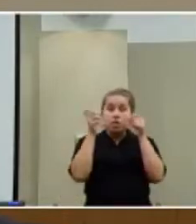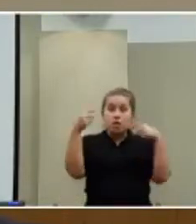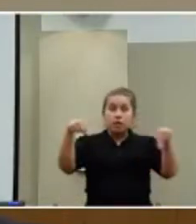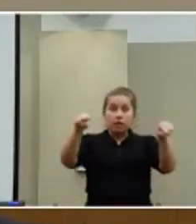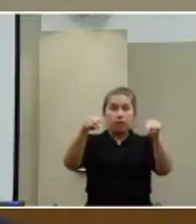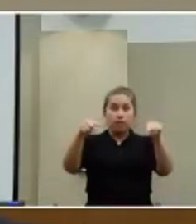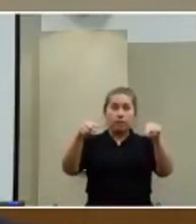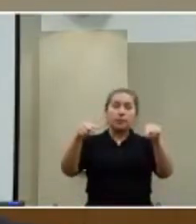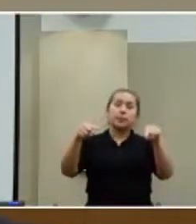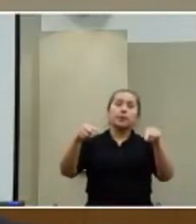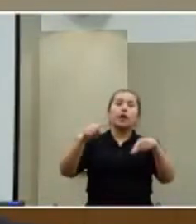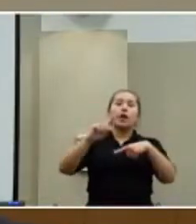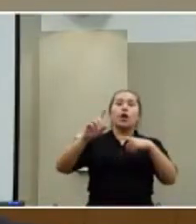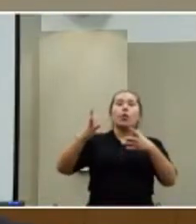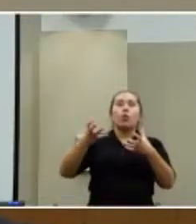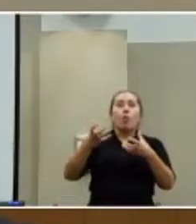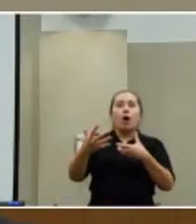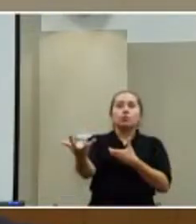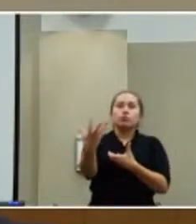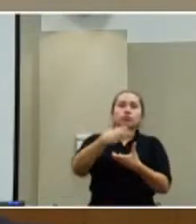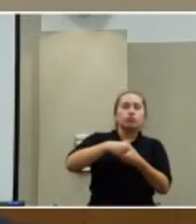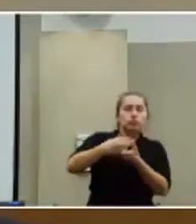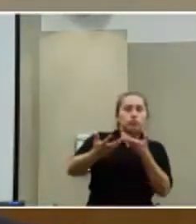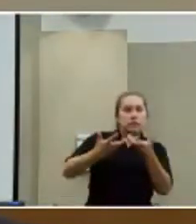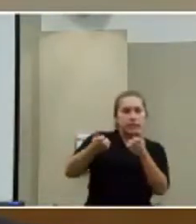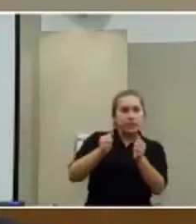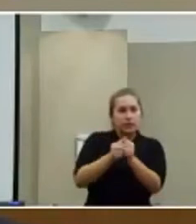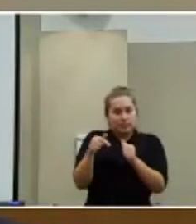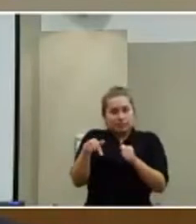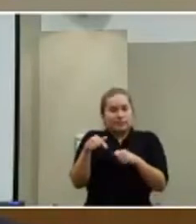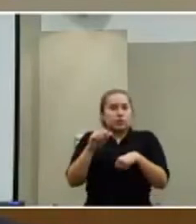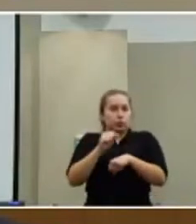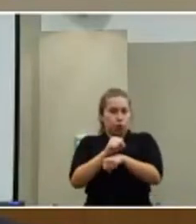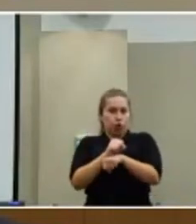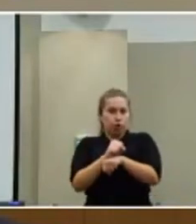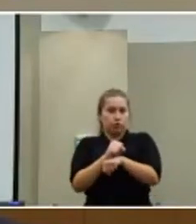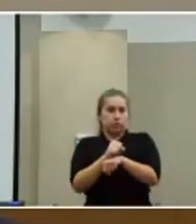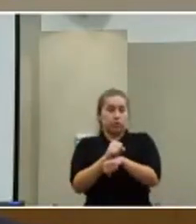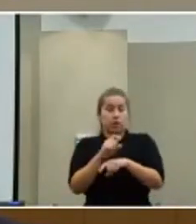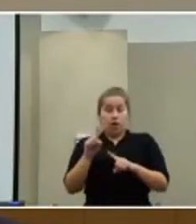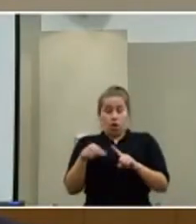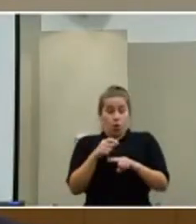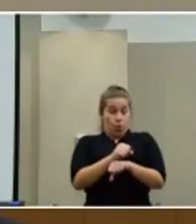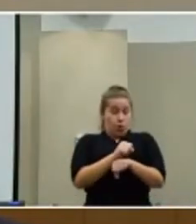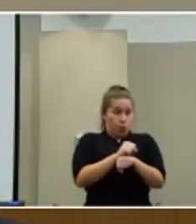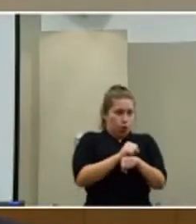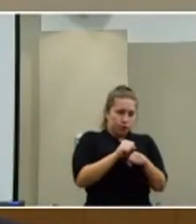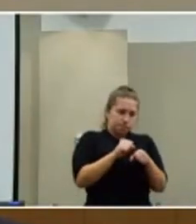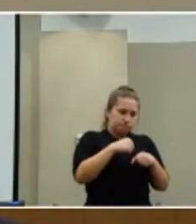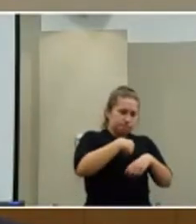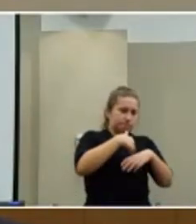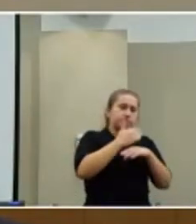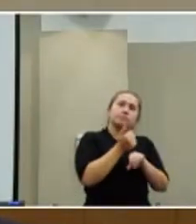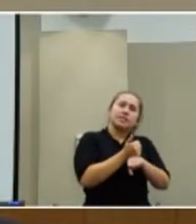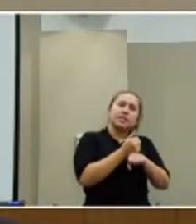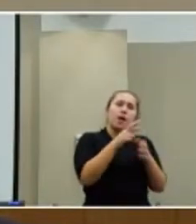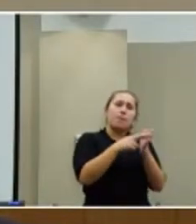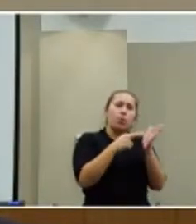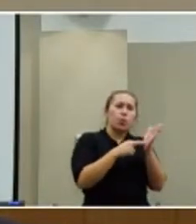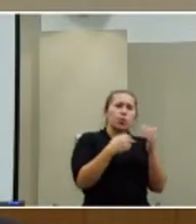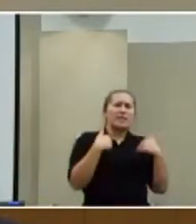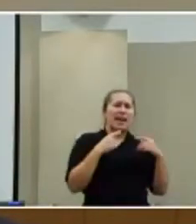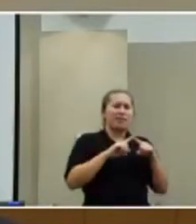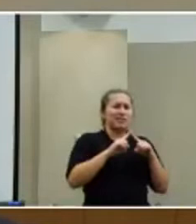we engage in these regulatory work. When we work on our rules, there are different stages during